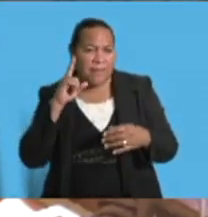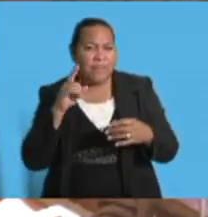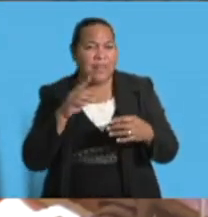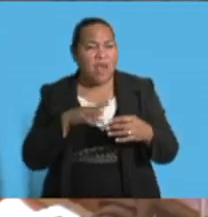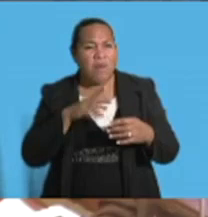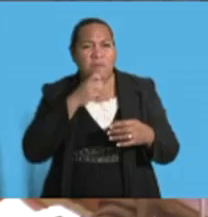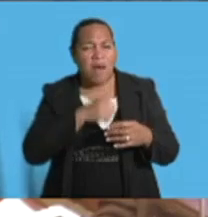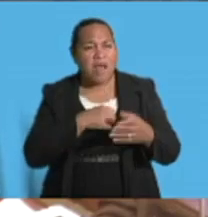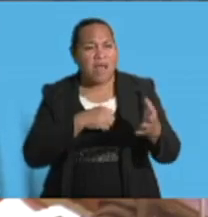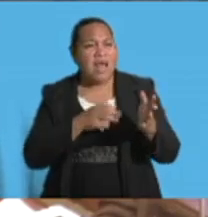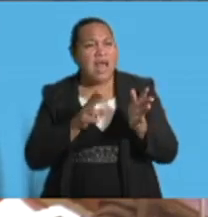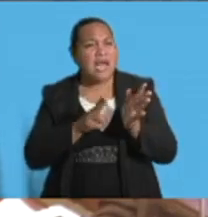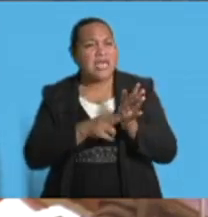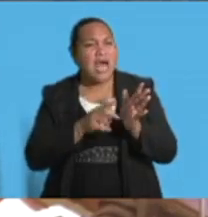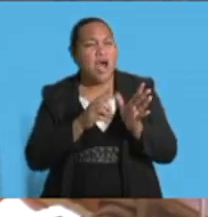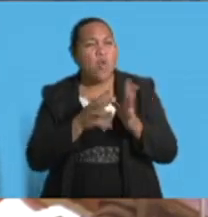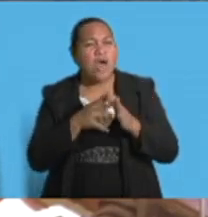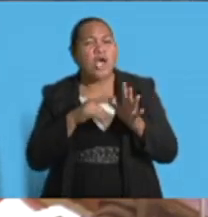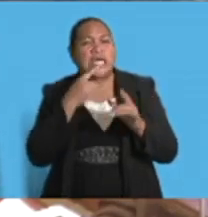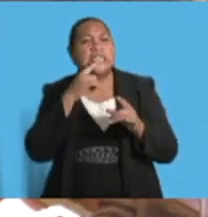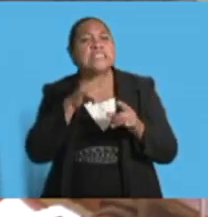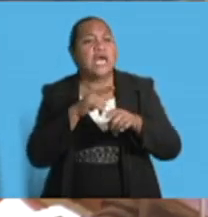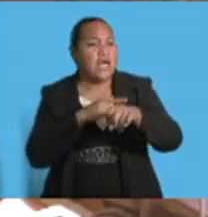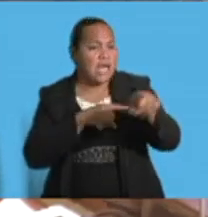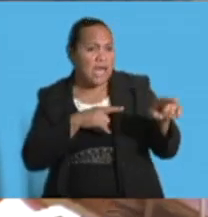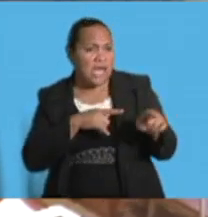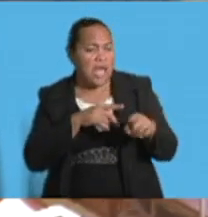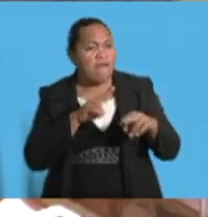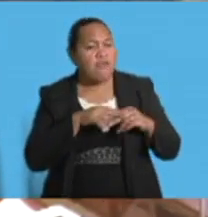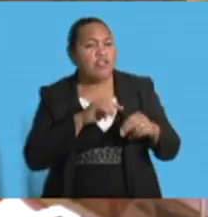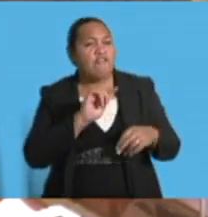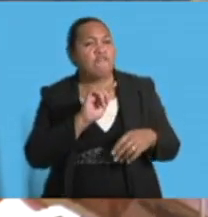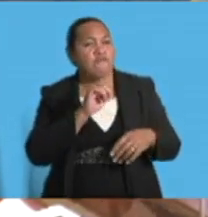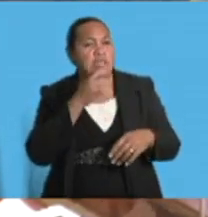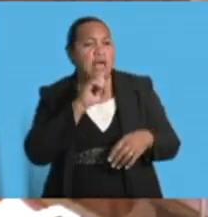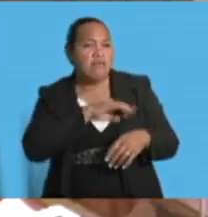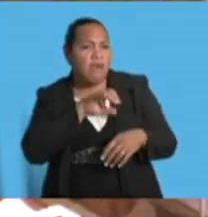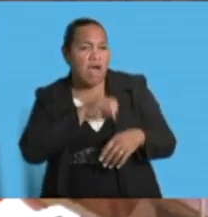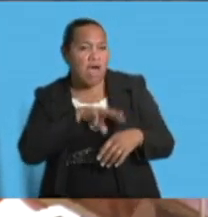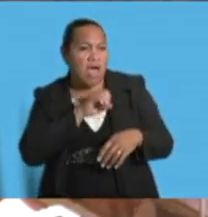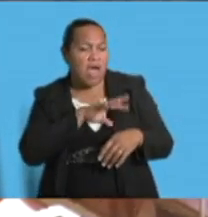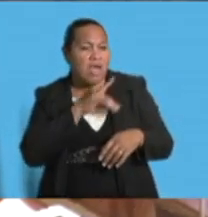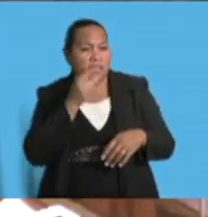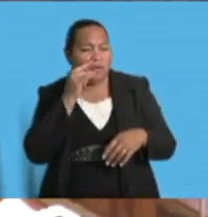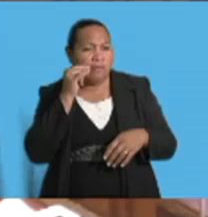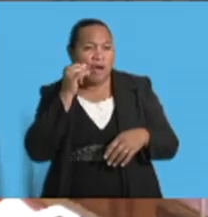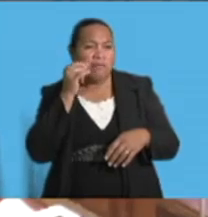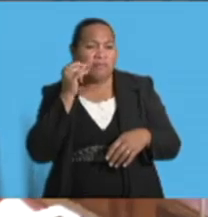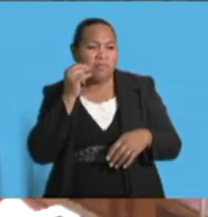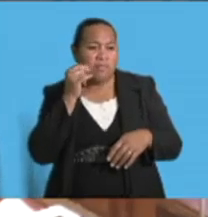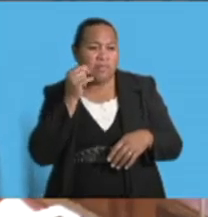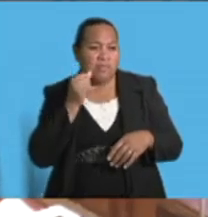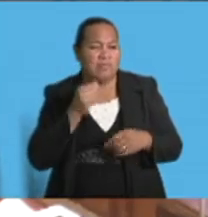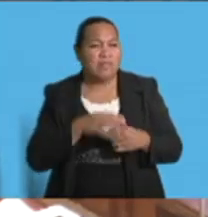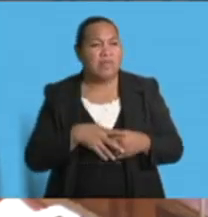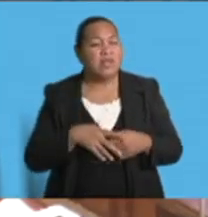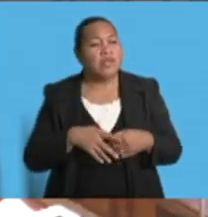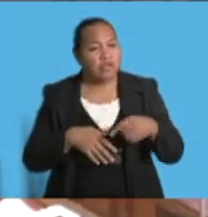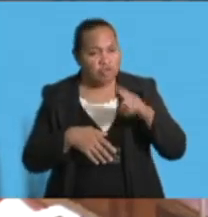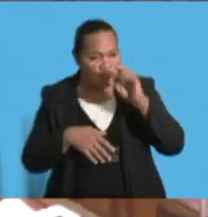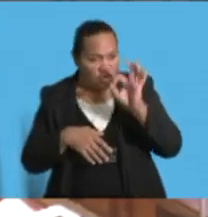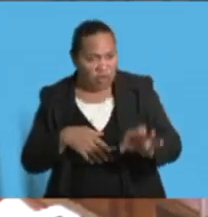stated that the government is afraid of Mr. Rambuka. I'm telling him, don't try to scare us using a Major General because we have a Rear Admiral in our ranks.